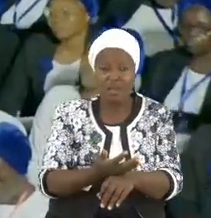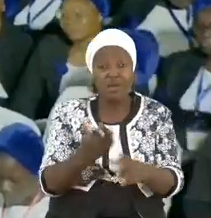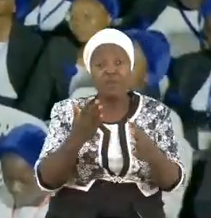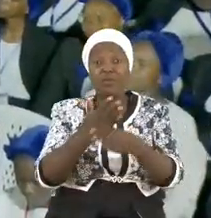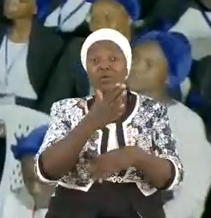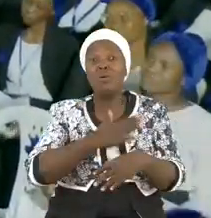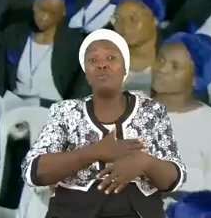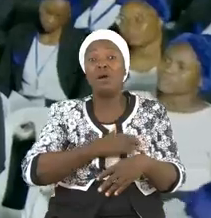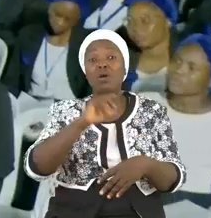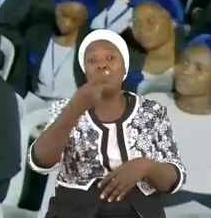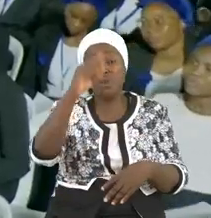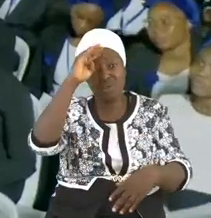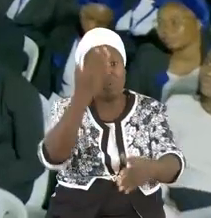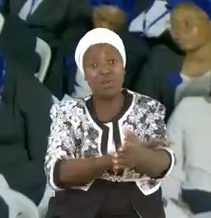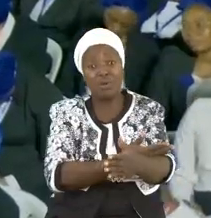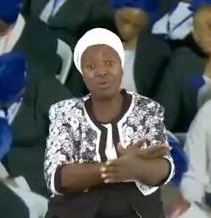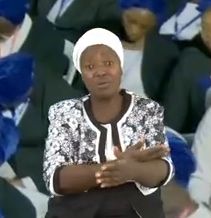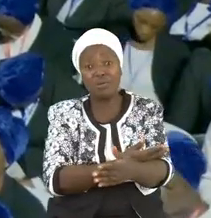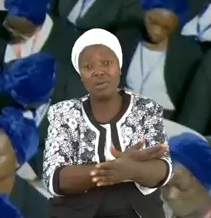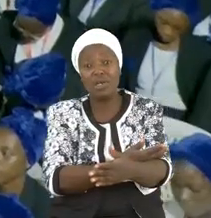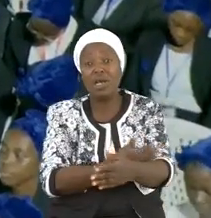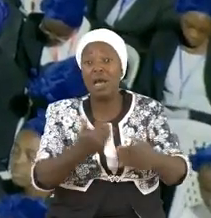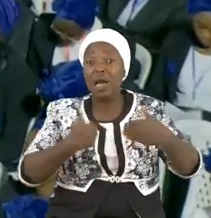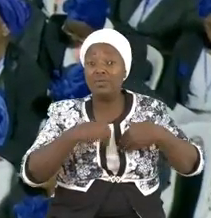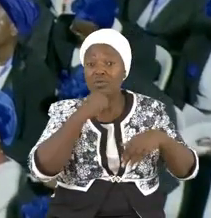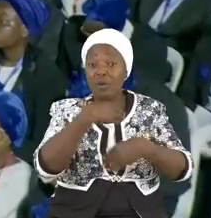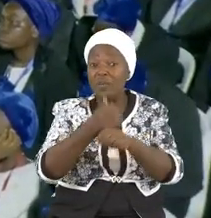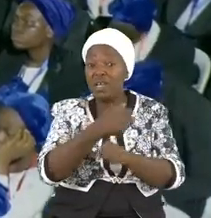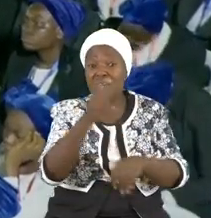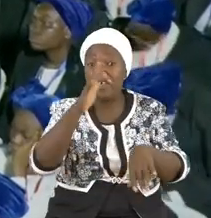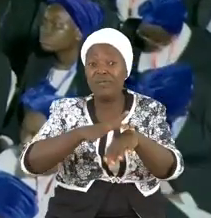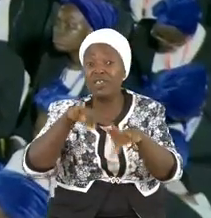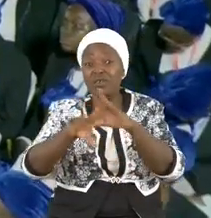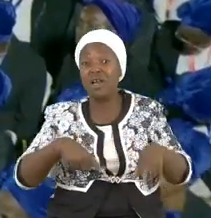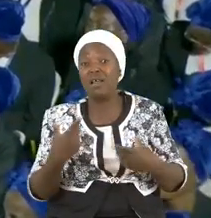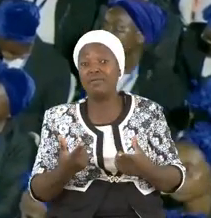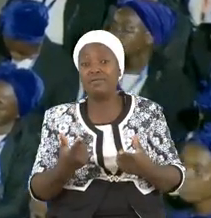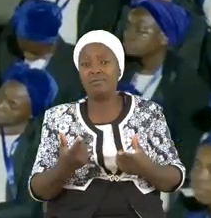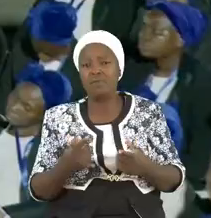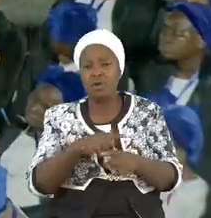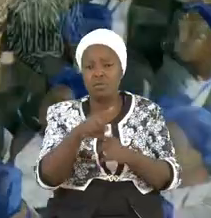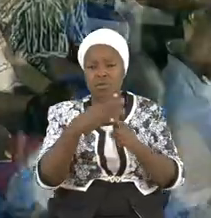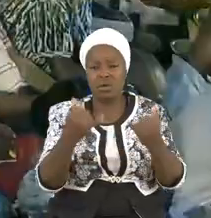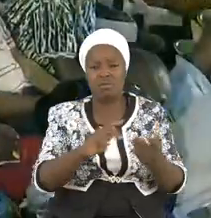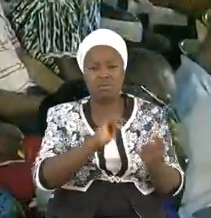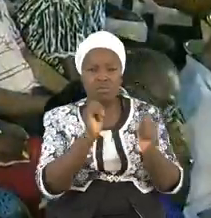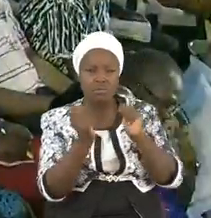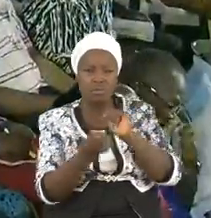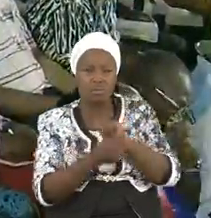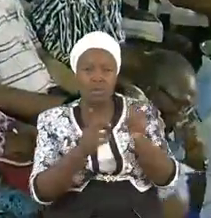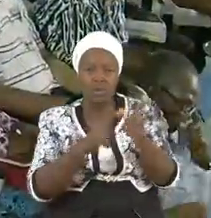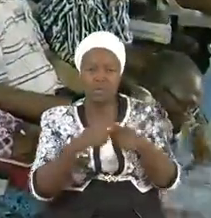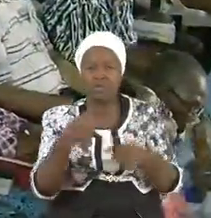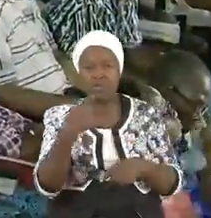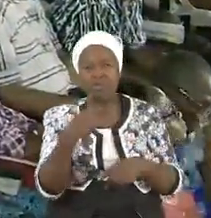begotten son has not made any effect in your life? When you now turn and you say,